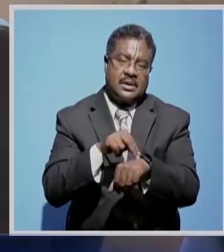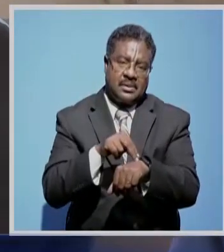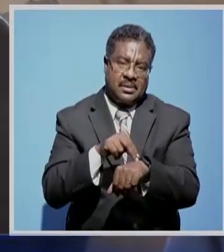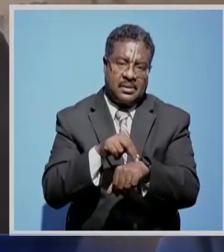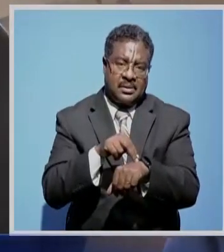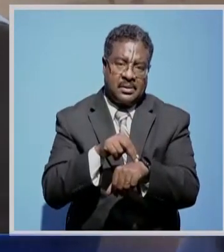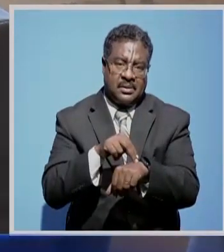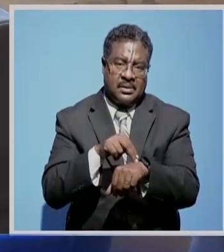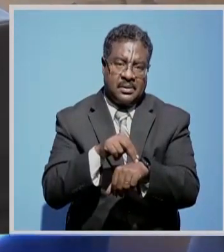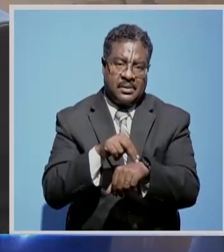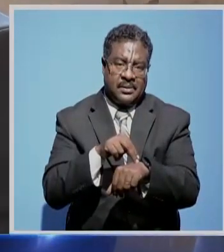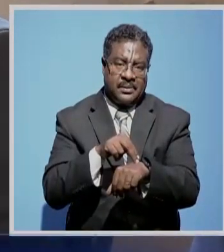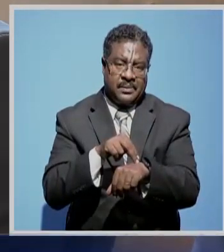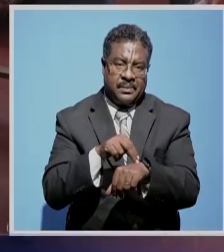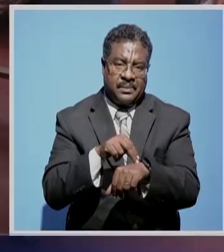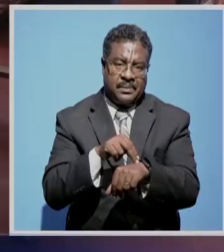Kenneth Kaunda